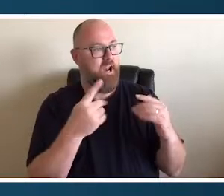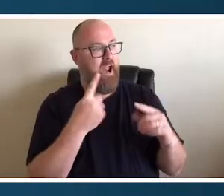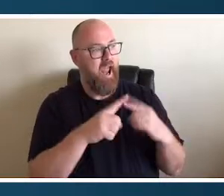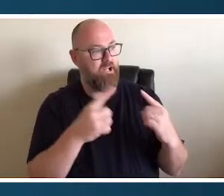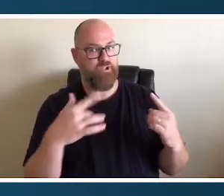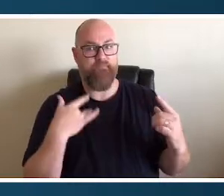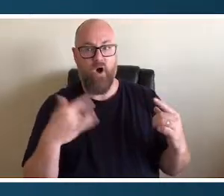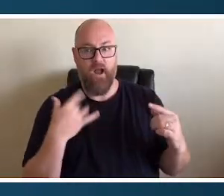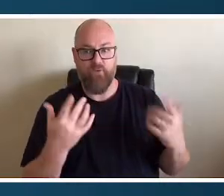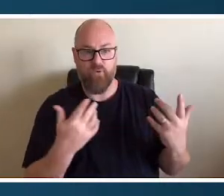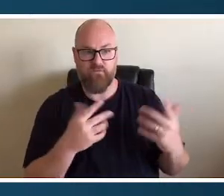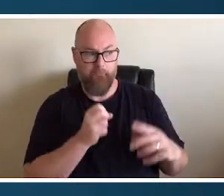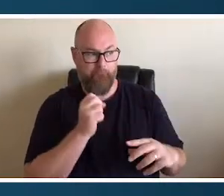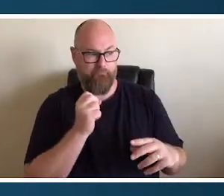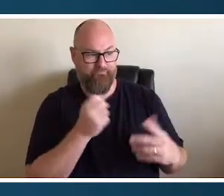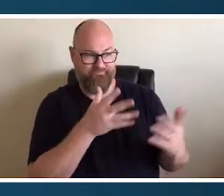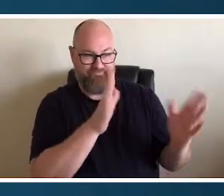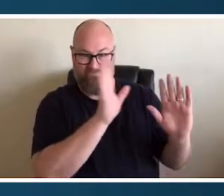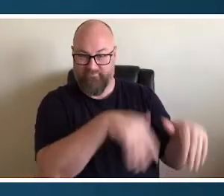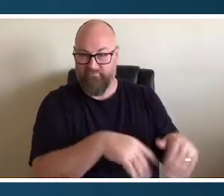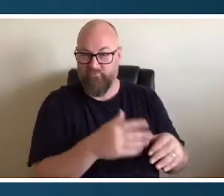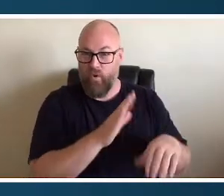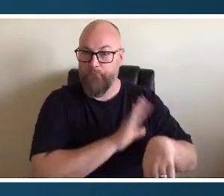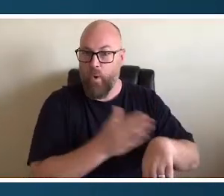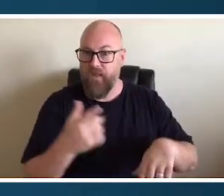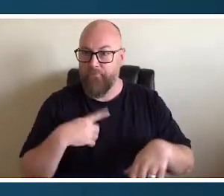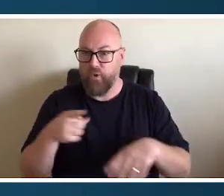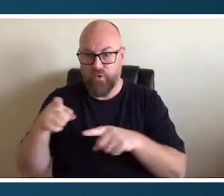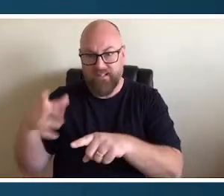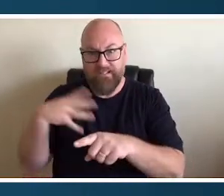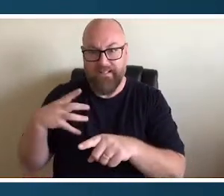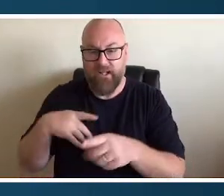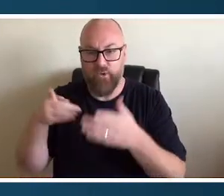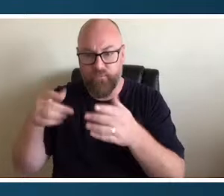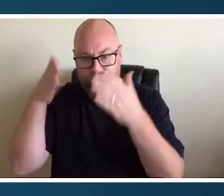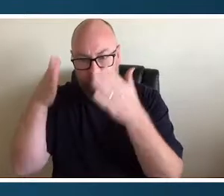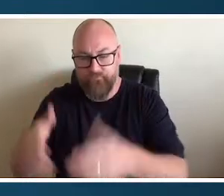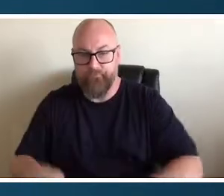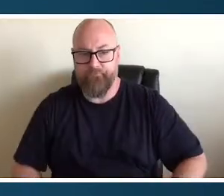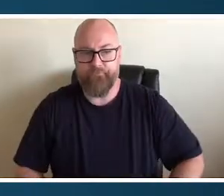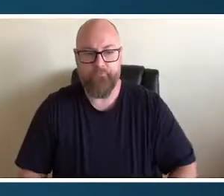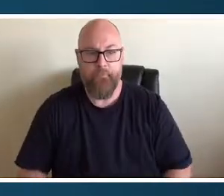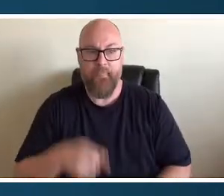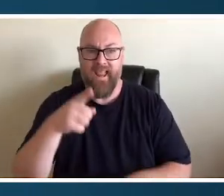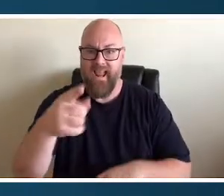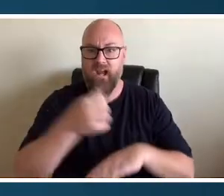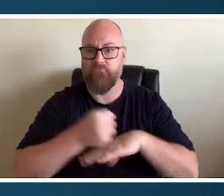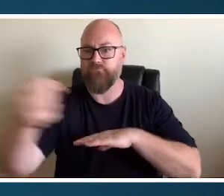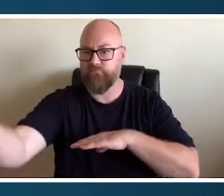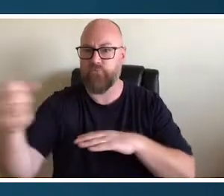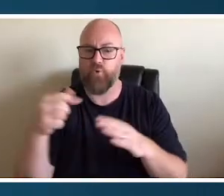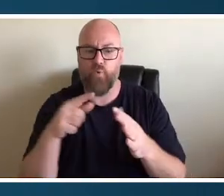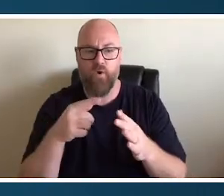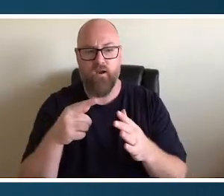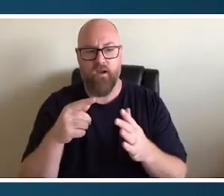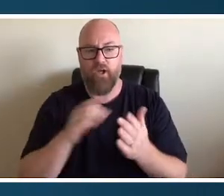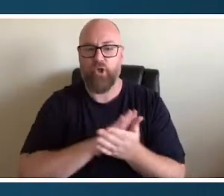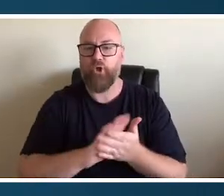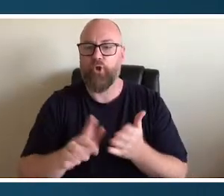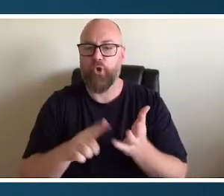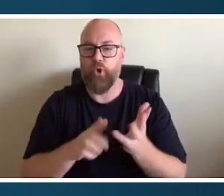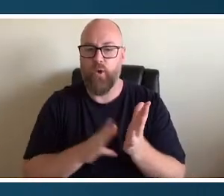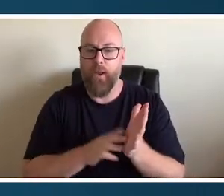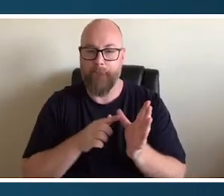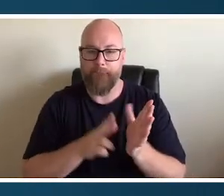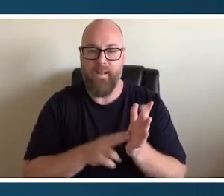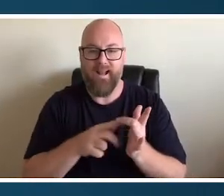survival. Many of you listening today have been deployed to humanitarian crises, or have worked in